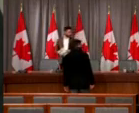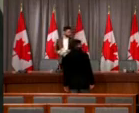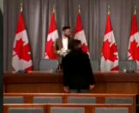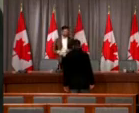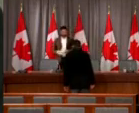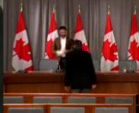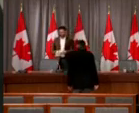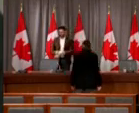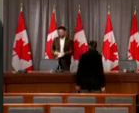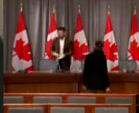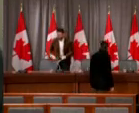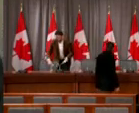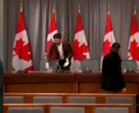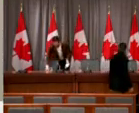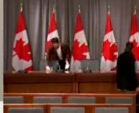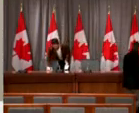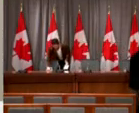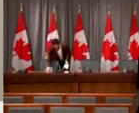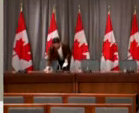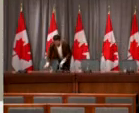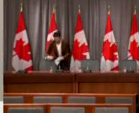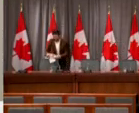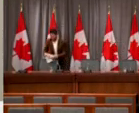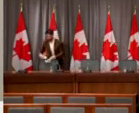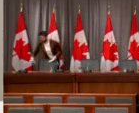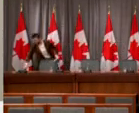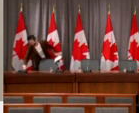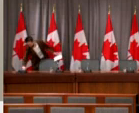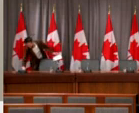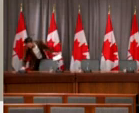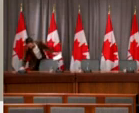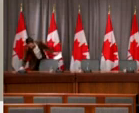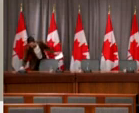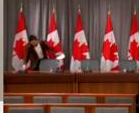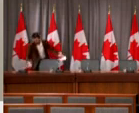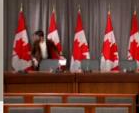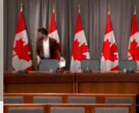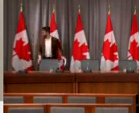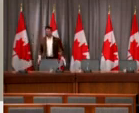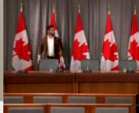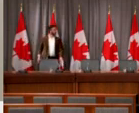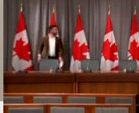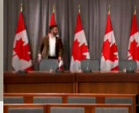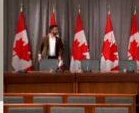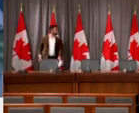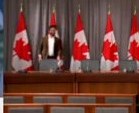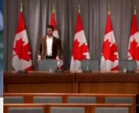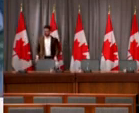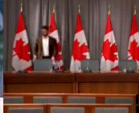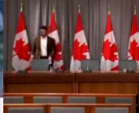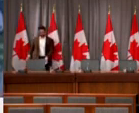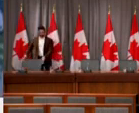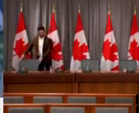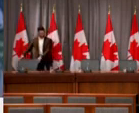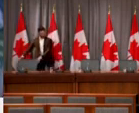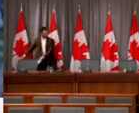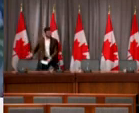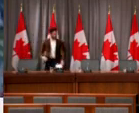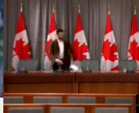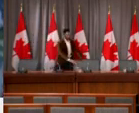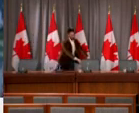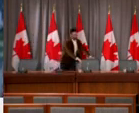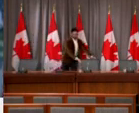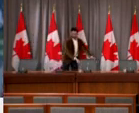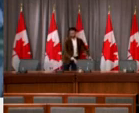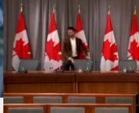Peru alone, and we've reached Chris Turiram in Cusco, Peru. I hope I said your last name right there, Chris. How are you doing?